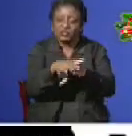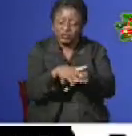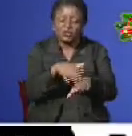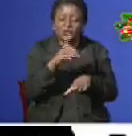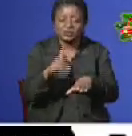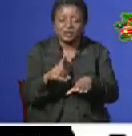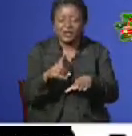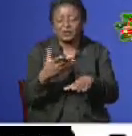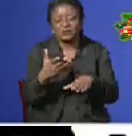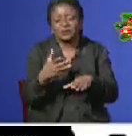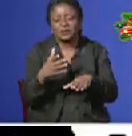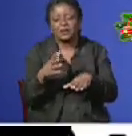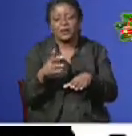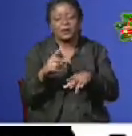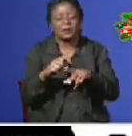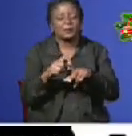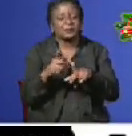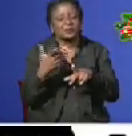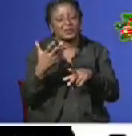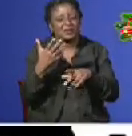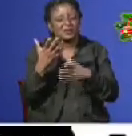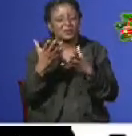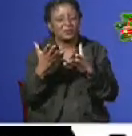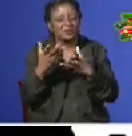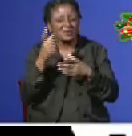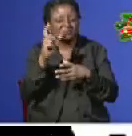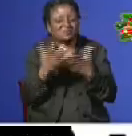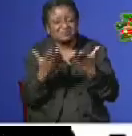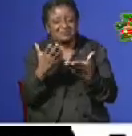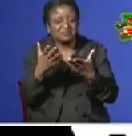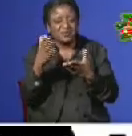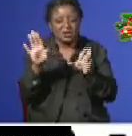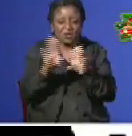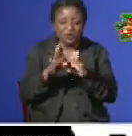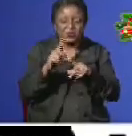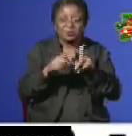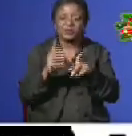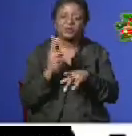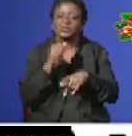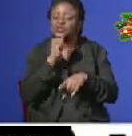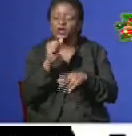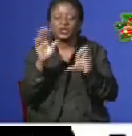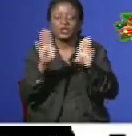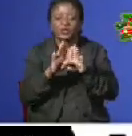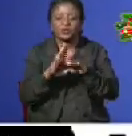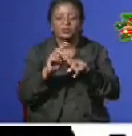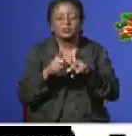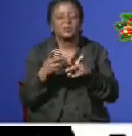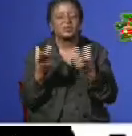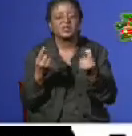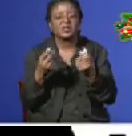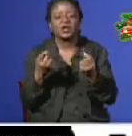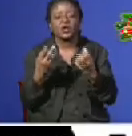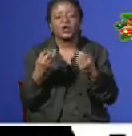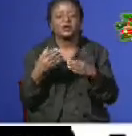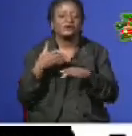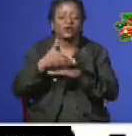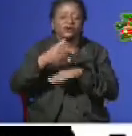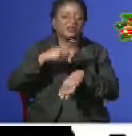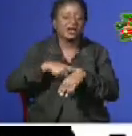decide whether to close, but we didn't close. But we did a lot of overtime. I wear two